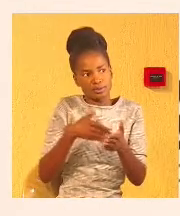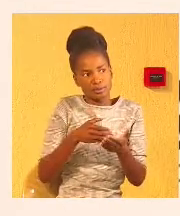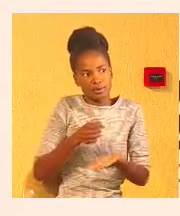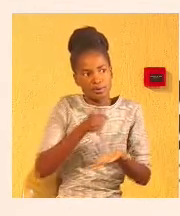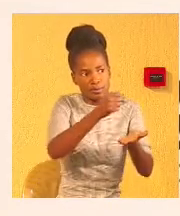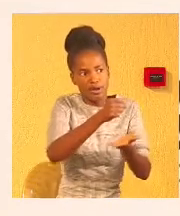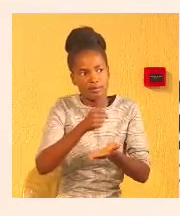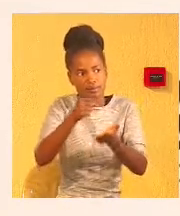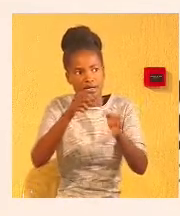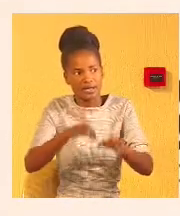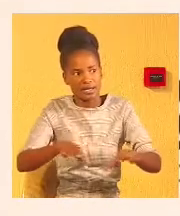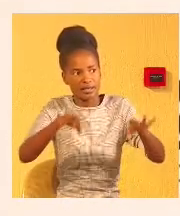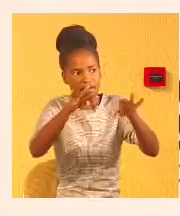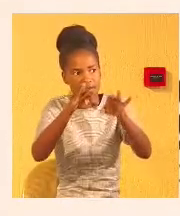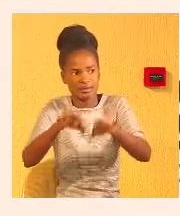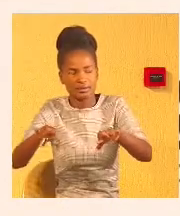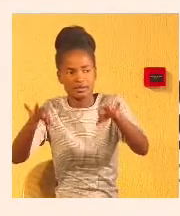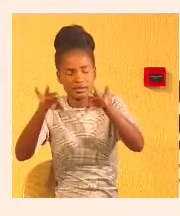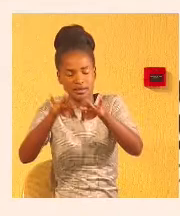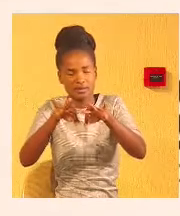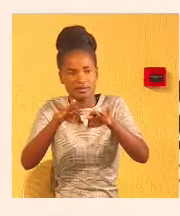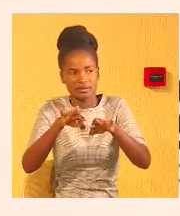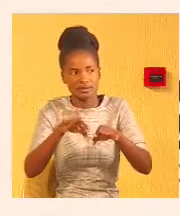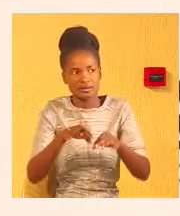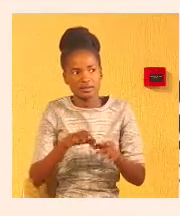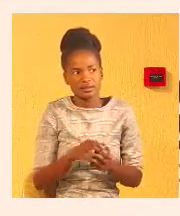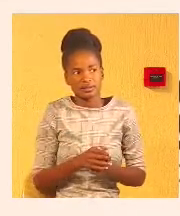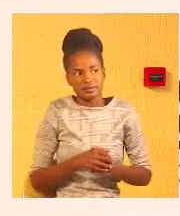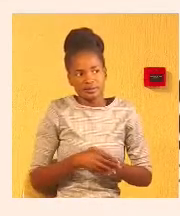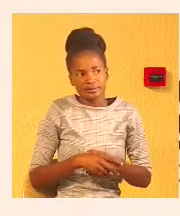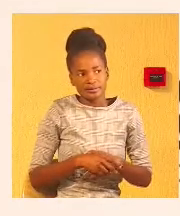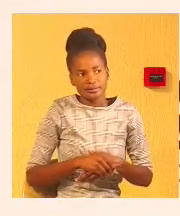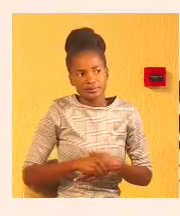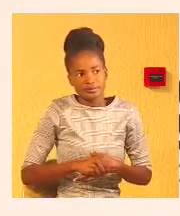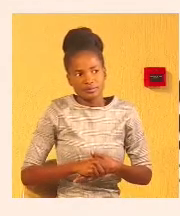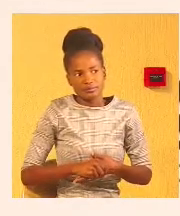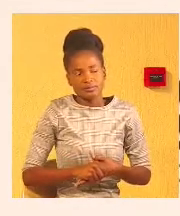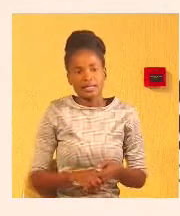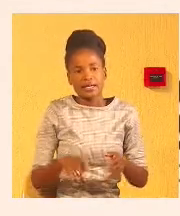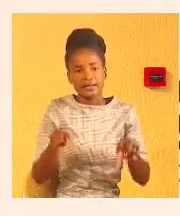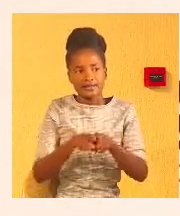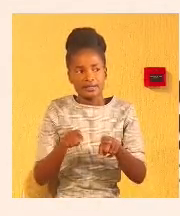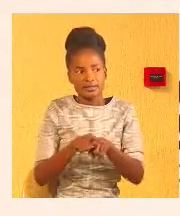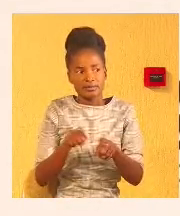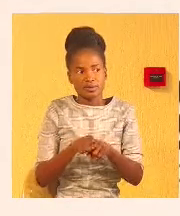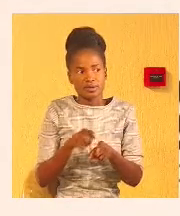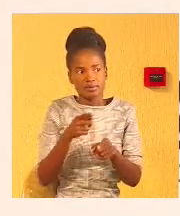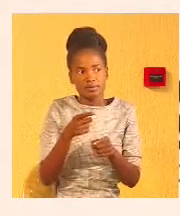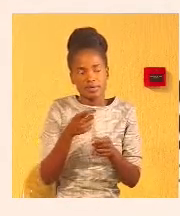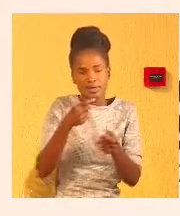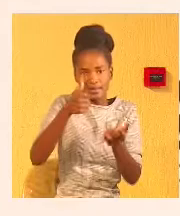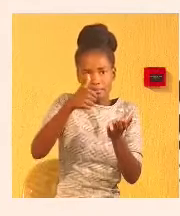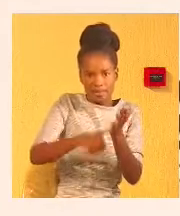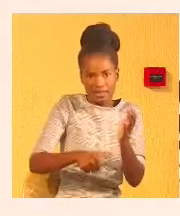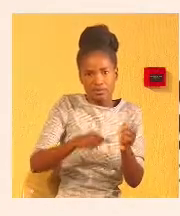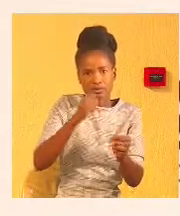agriculture production in terms of giving subsidy for production and also guaranteeing prices,